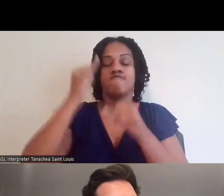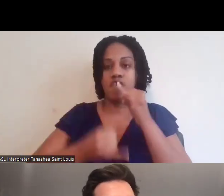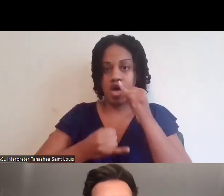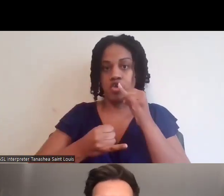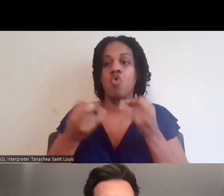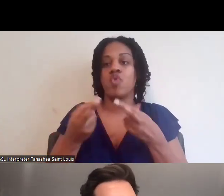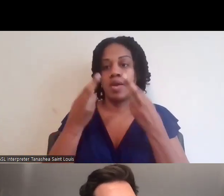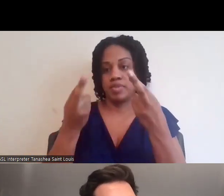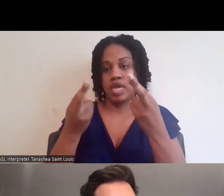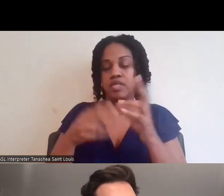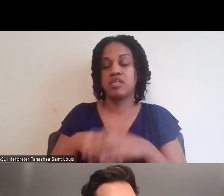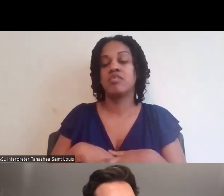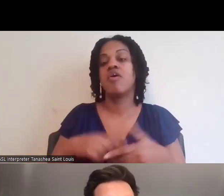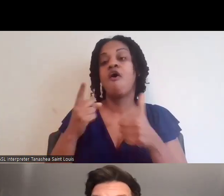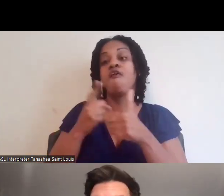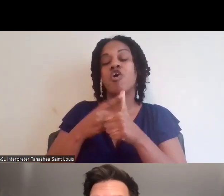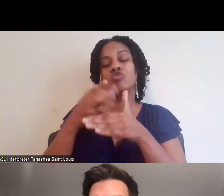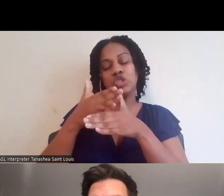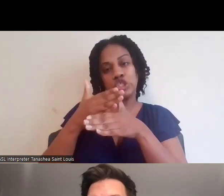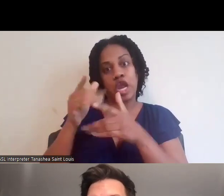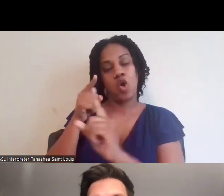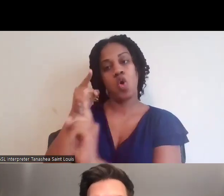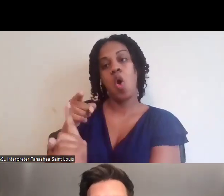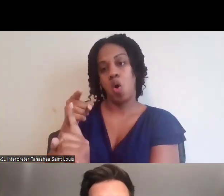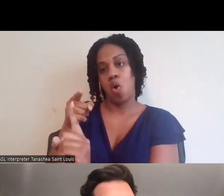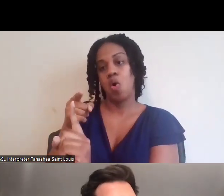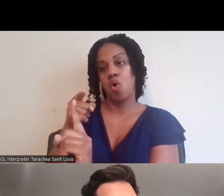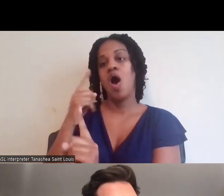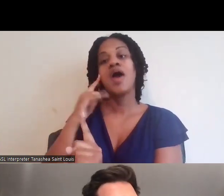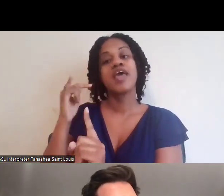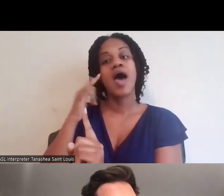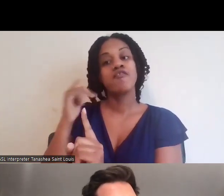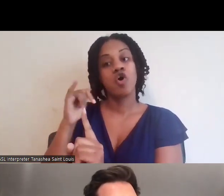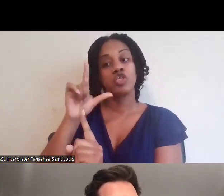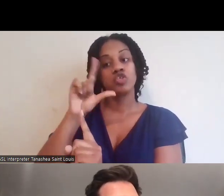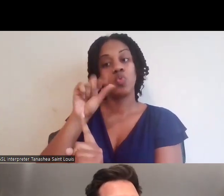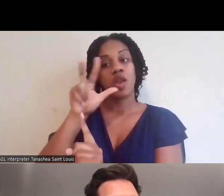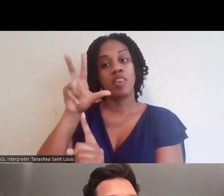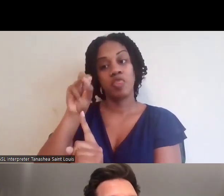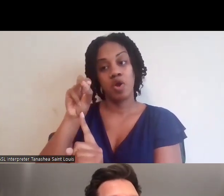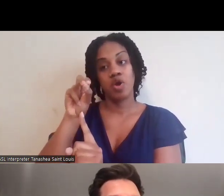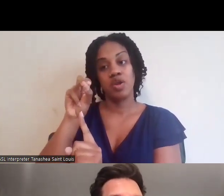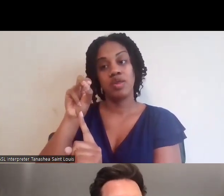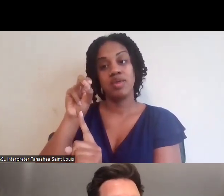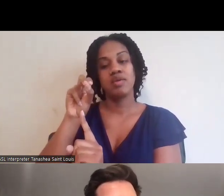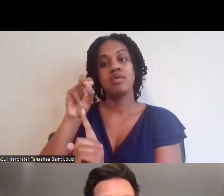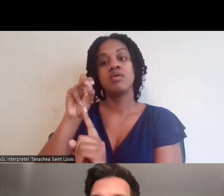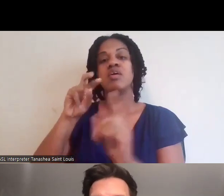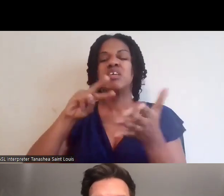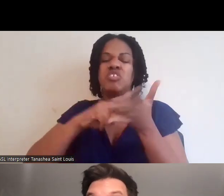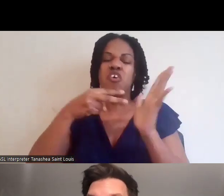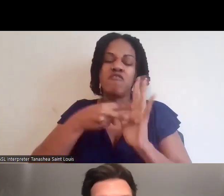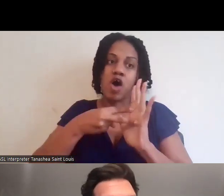recommendations. But first, I wanted to just share with you the goal of California 2030, which was to define a